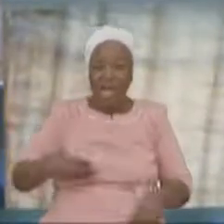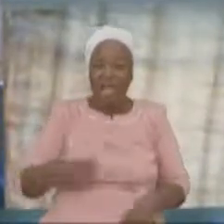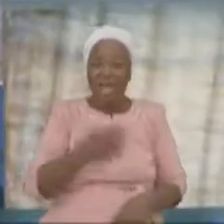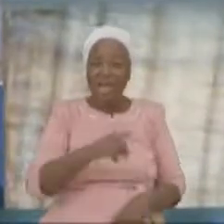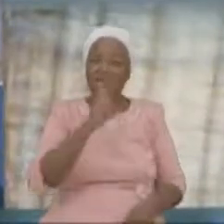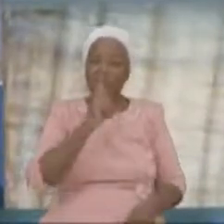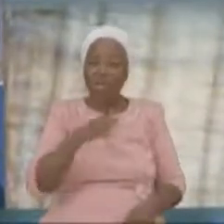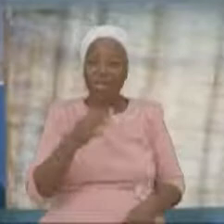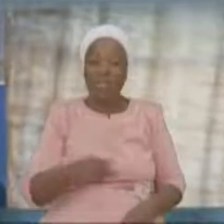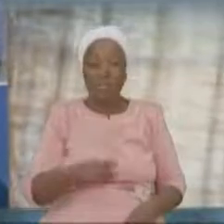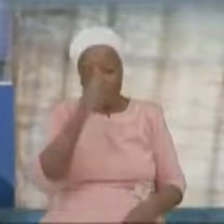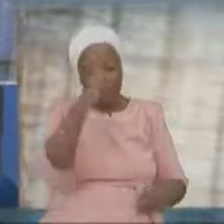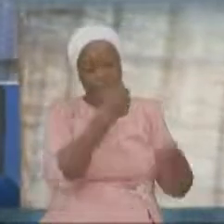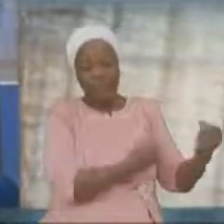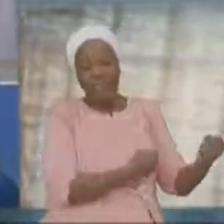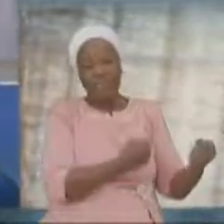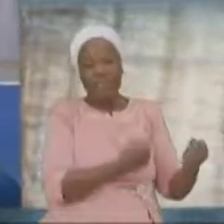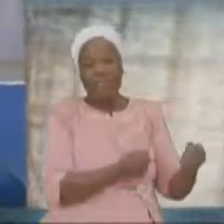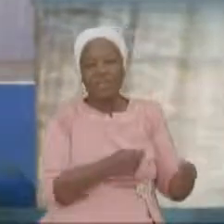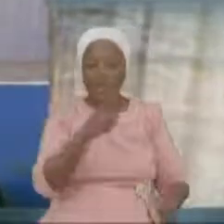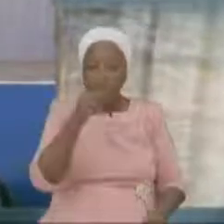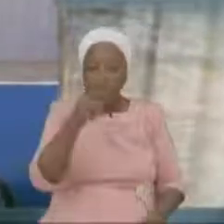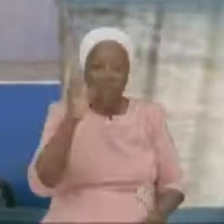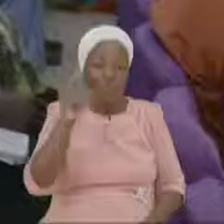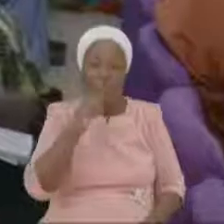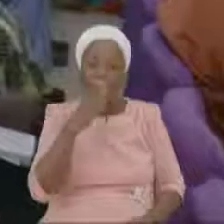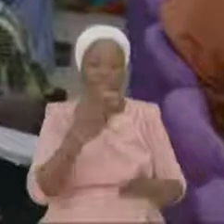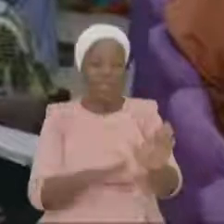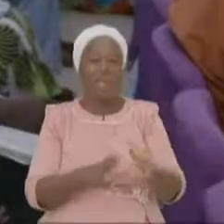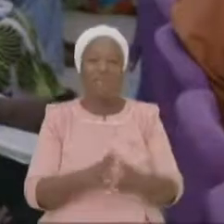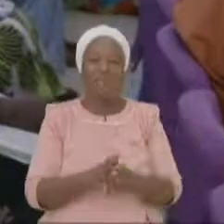of faith, you will not die. Amen.